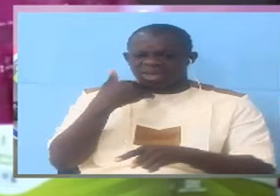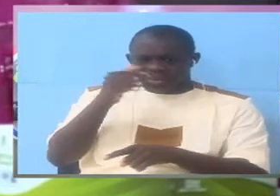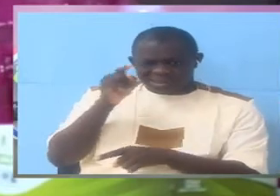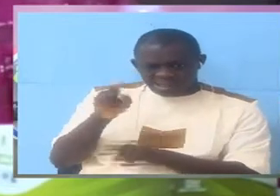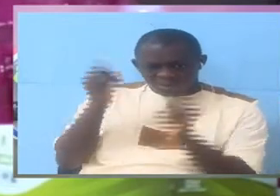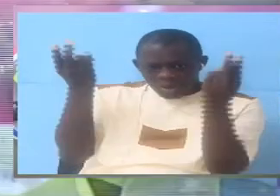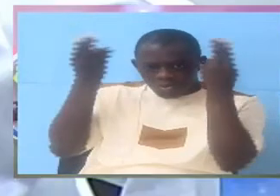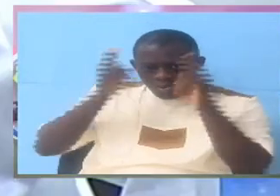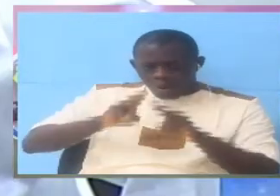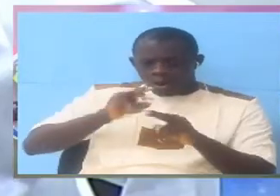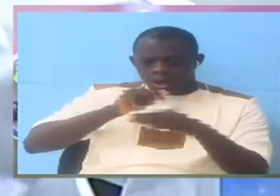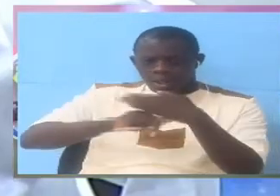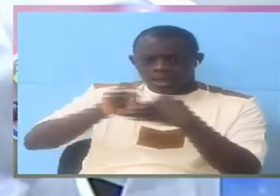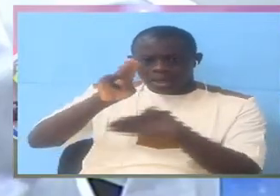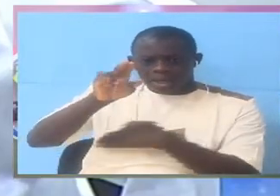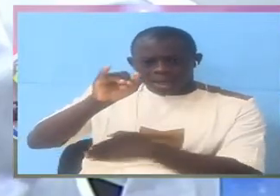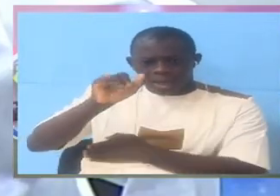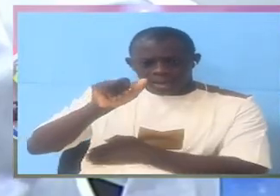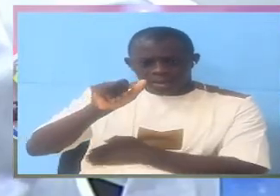your law?